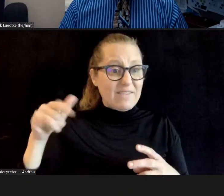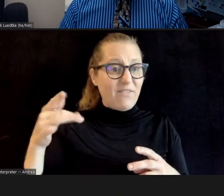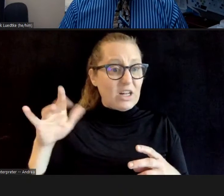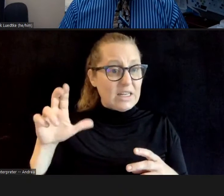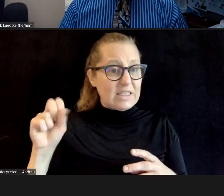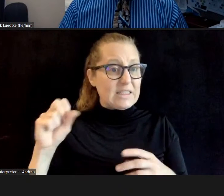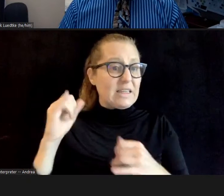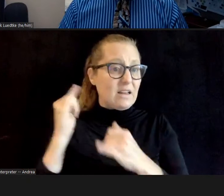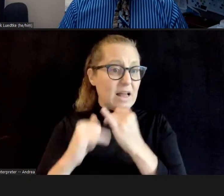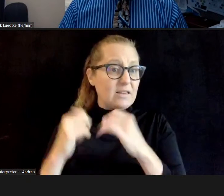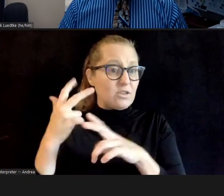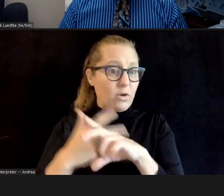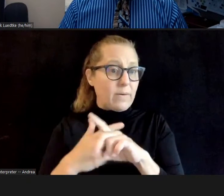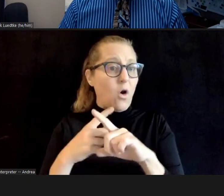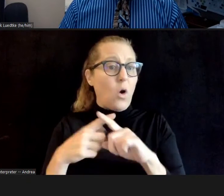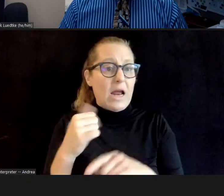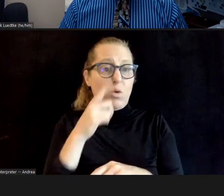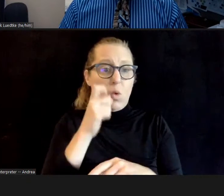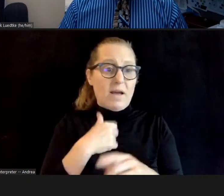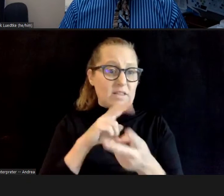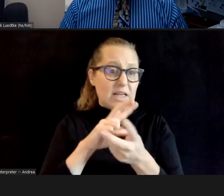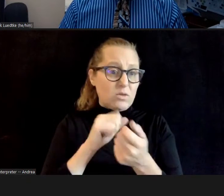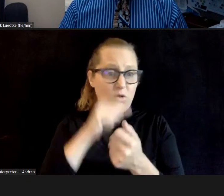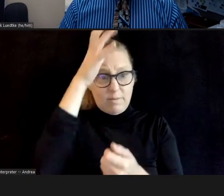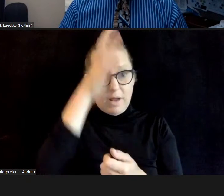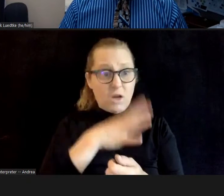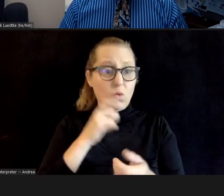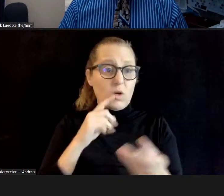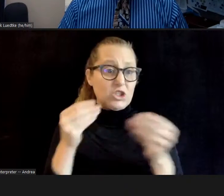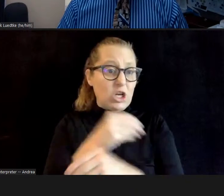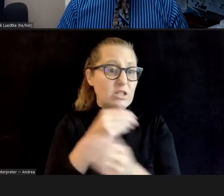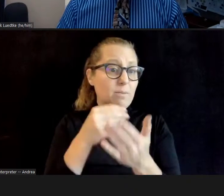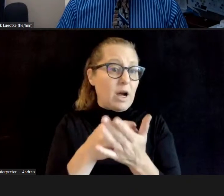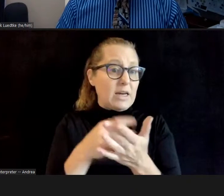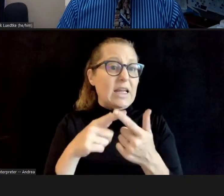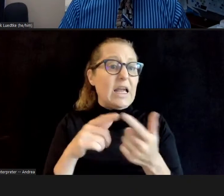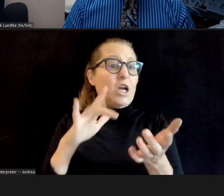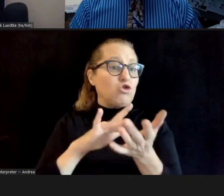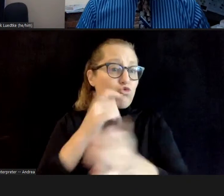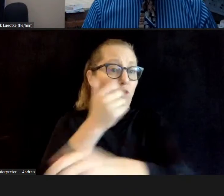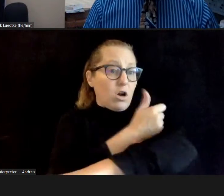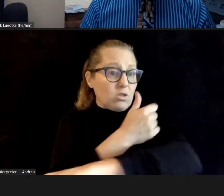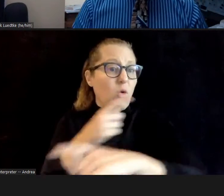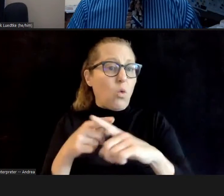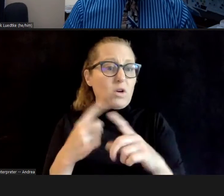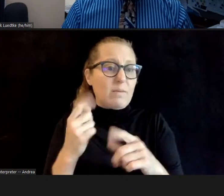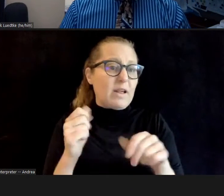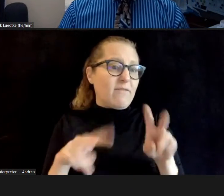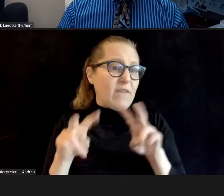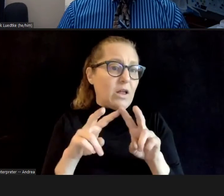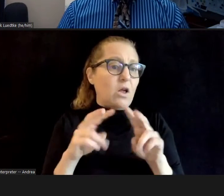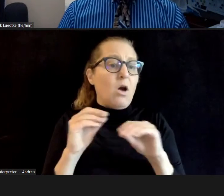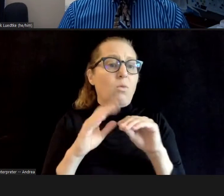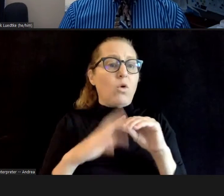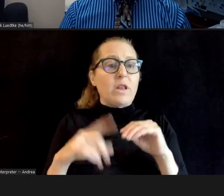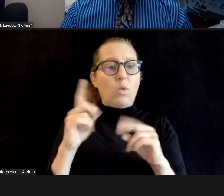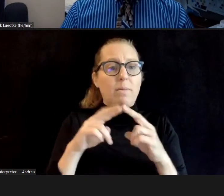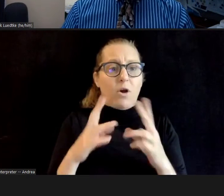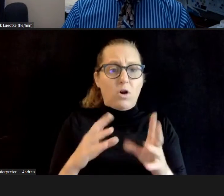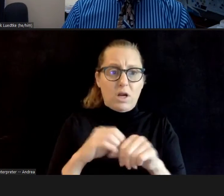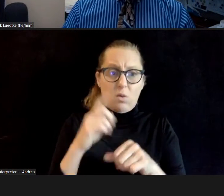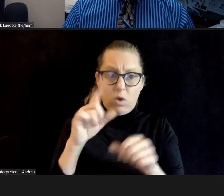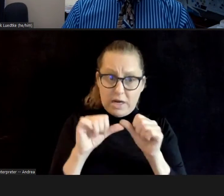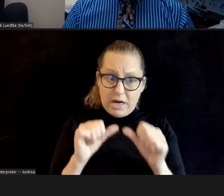who has sex with men and has sex in exchange for money, drugs, or something else of value with more than one partner in an area experiencing